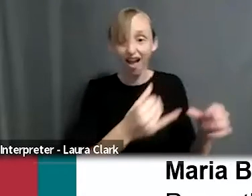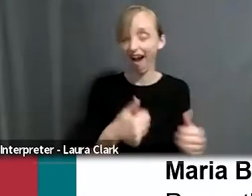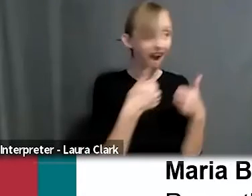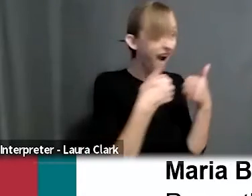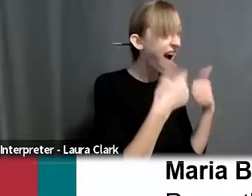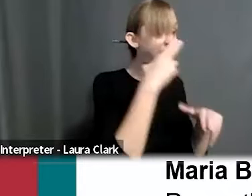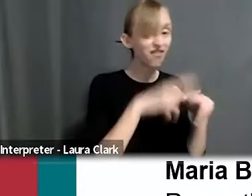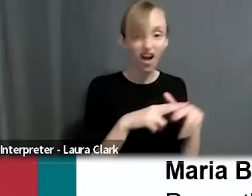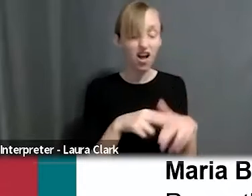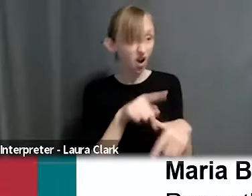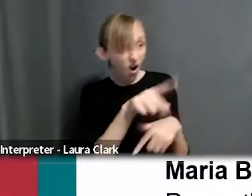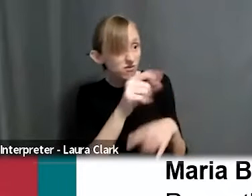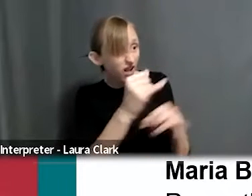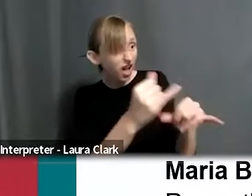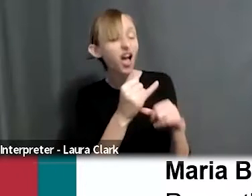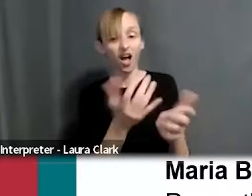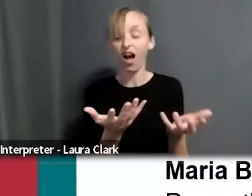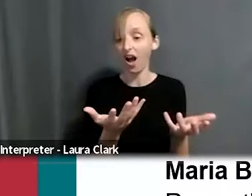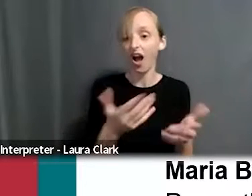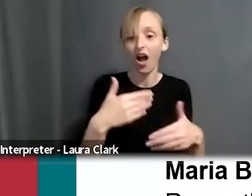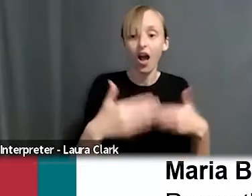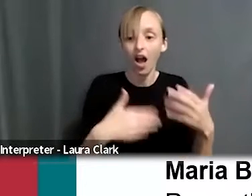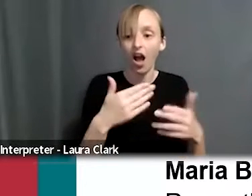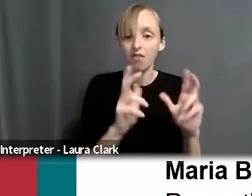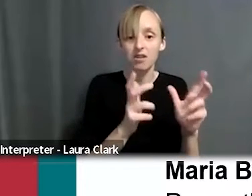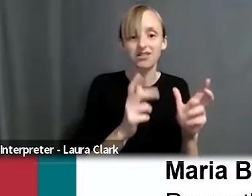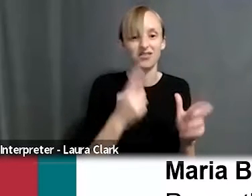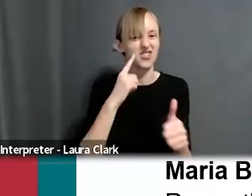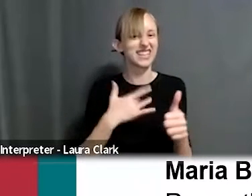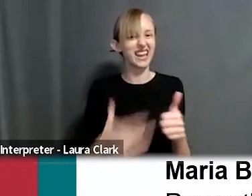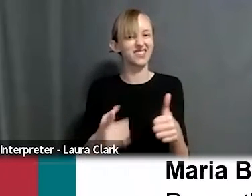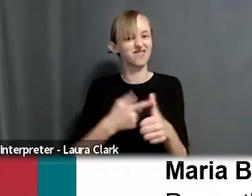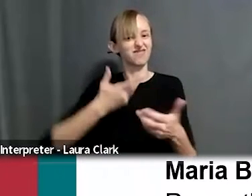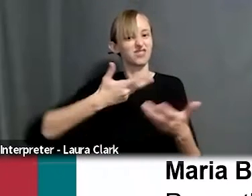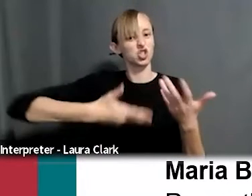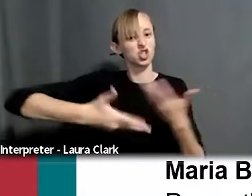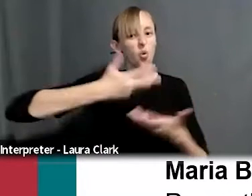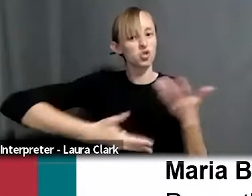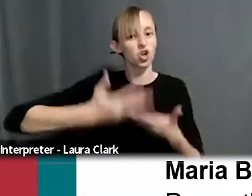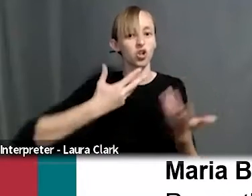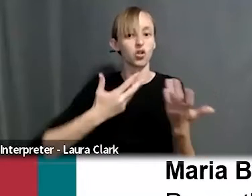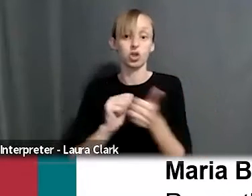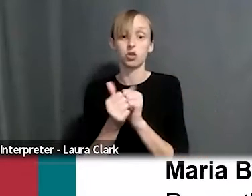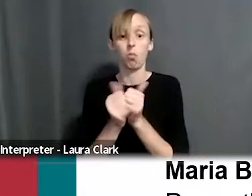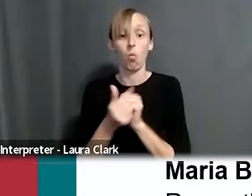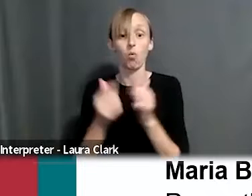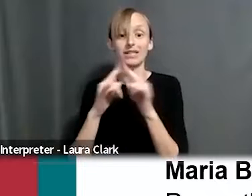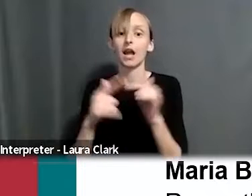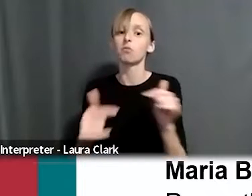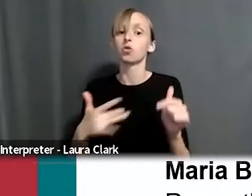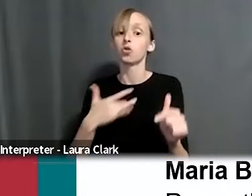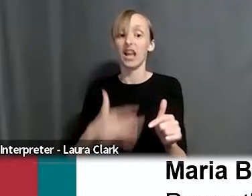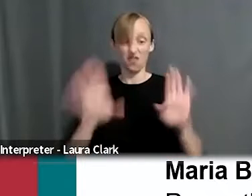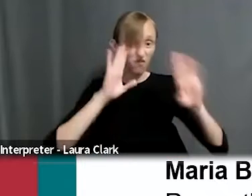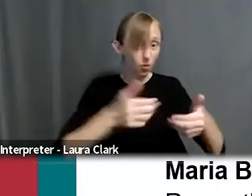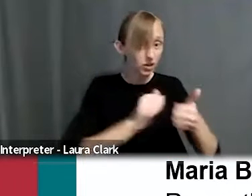kind of a disability. So they think they do it more as a social thing, like especially sports camp. They're all going there more for the social part more